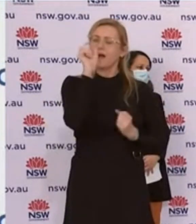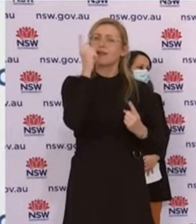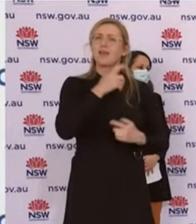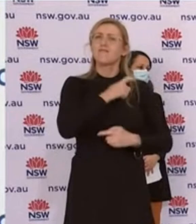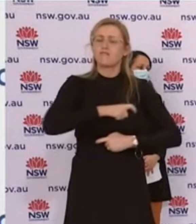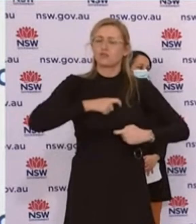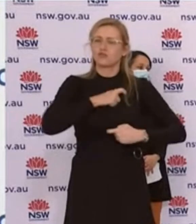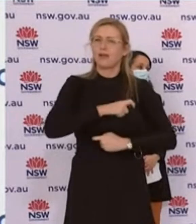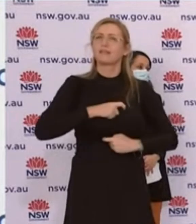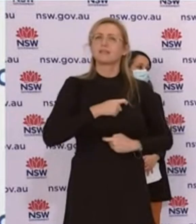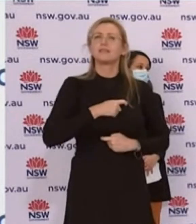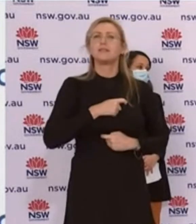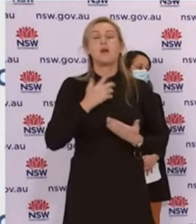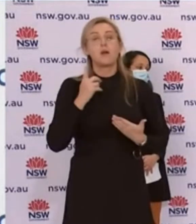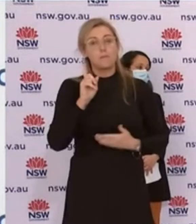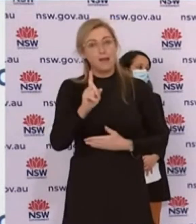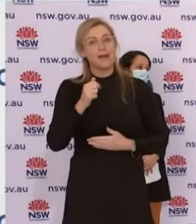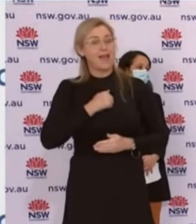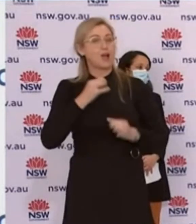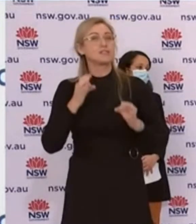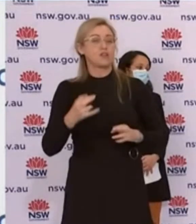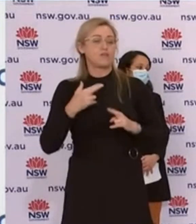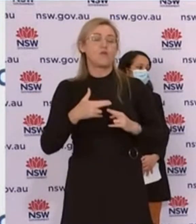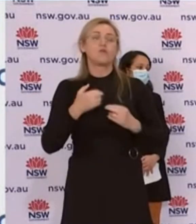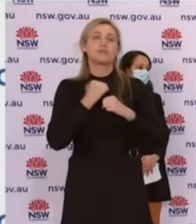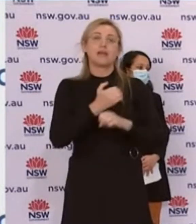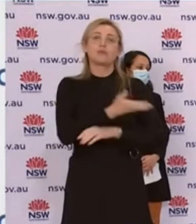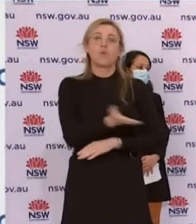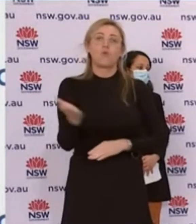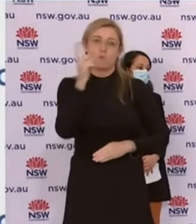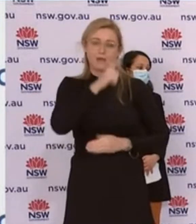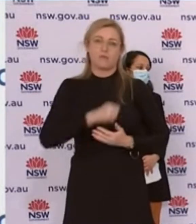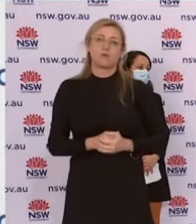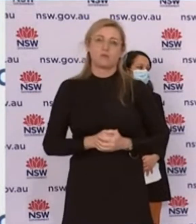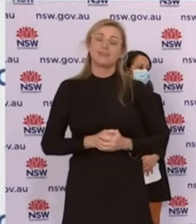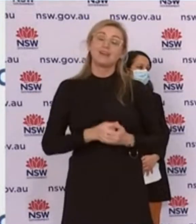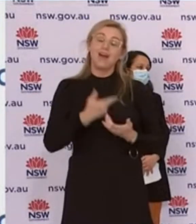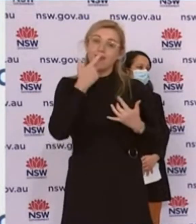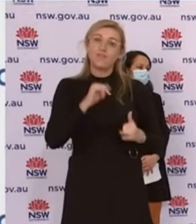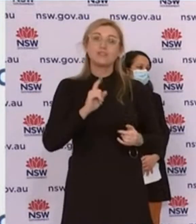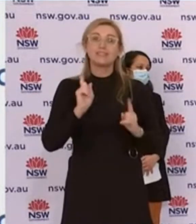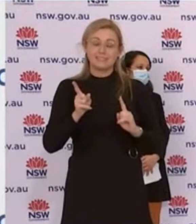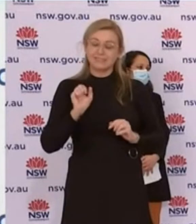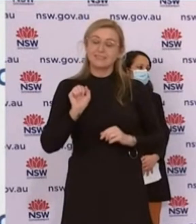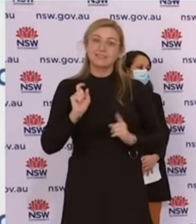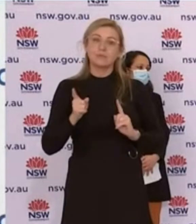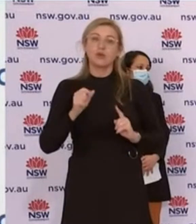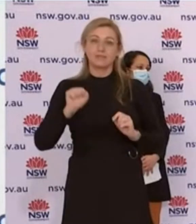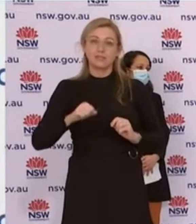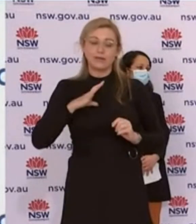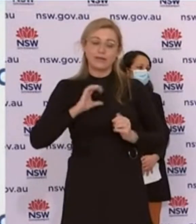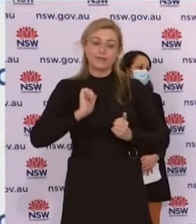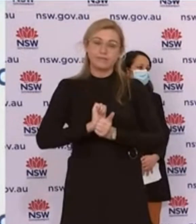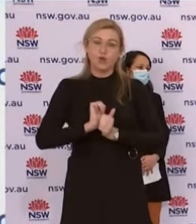others, it is because of the greater good, and during a pandemic all of us have to forego our liberty and what we enjoy doing